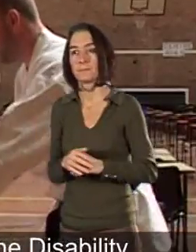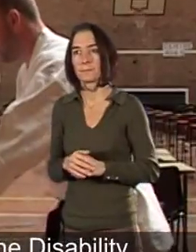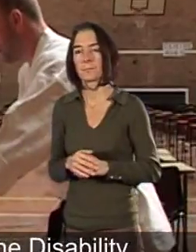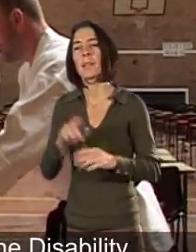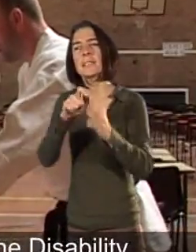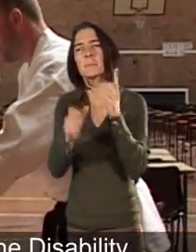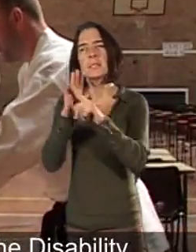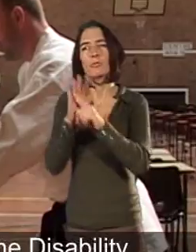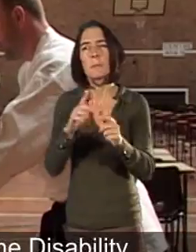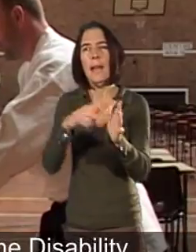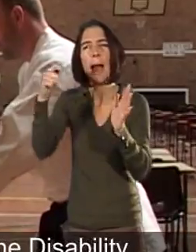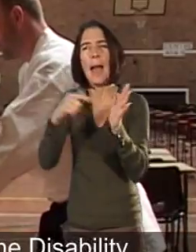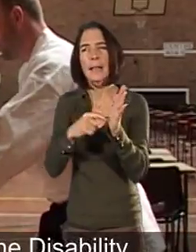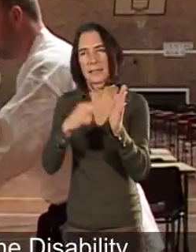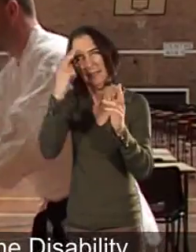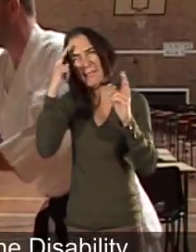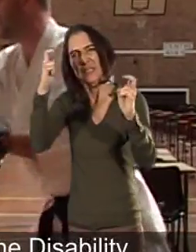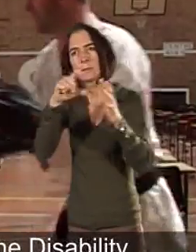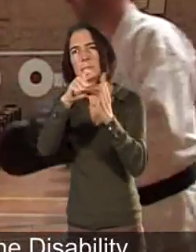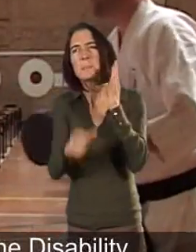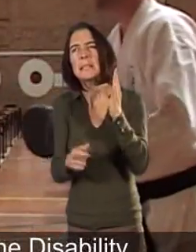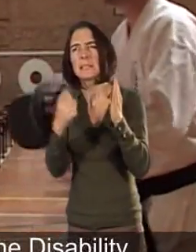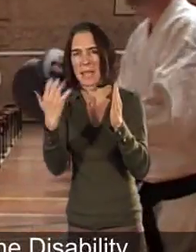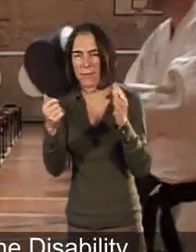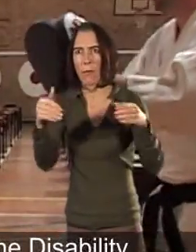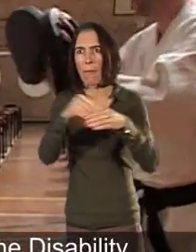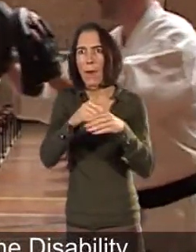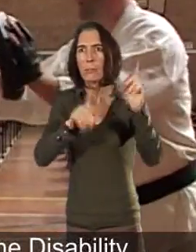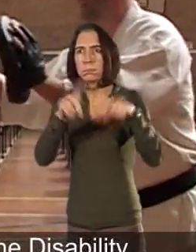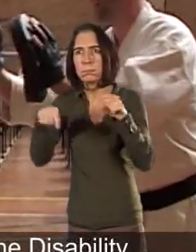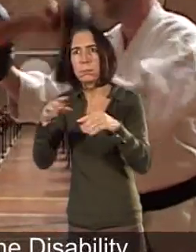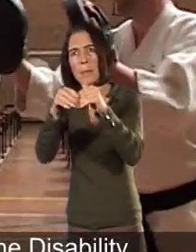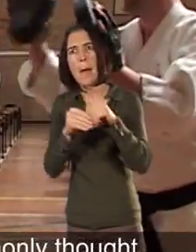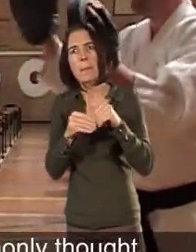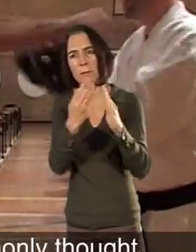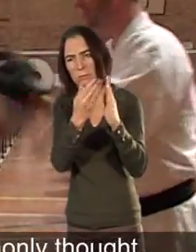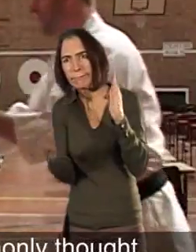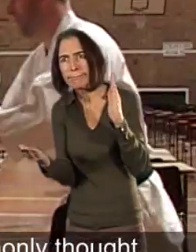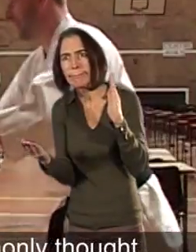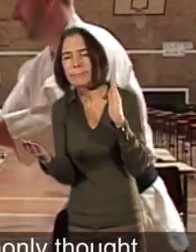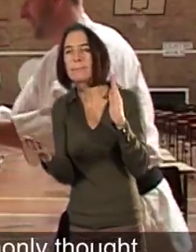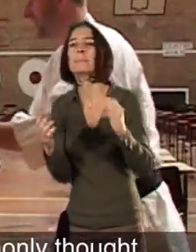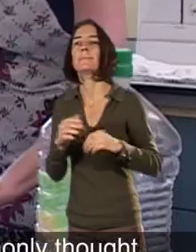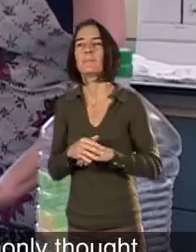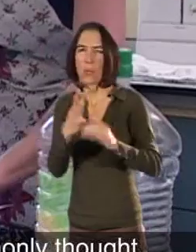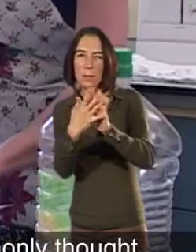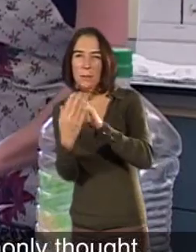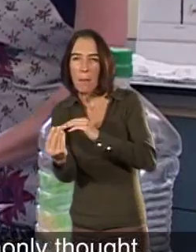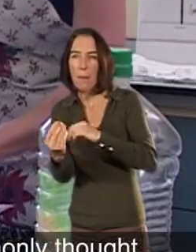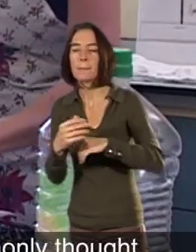The definition of disability used in the Disability Discrimination Act includes a much greater range of impairments than is commonly